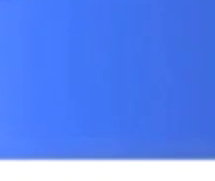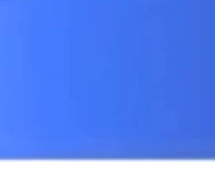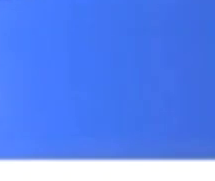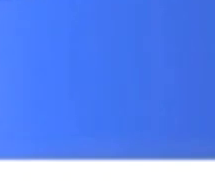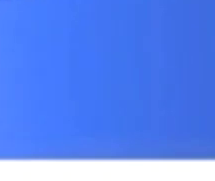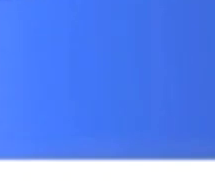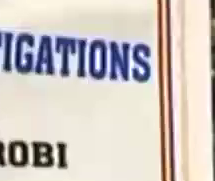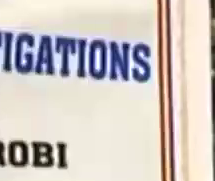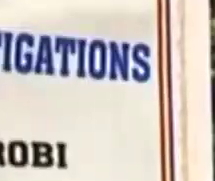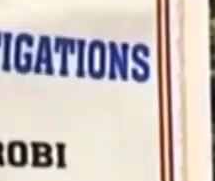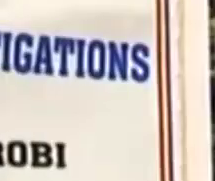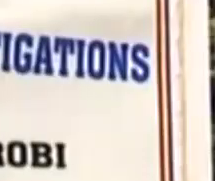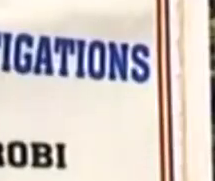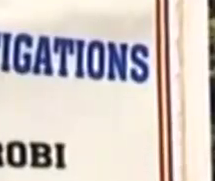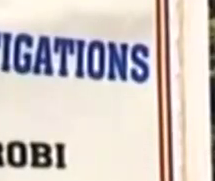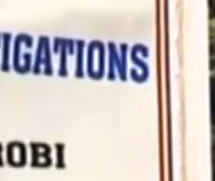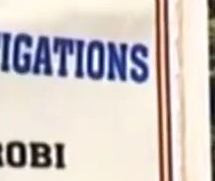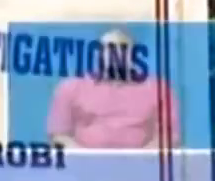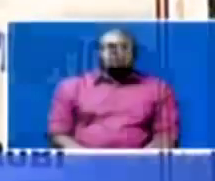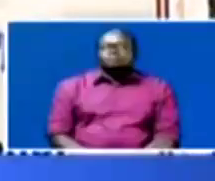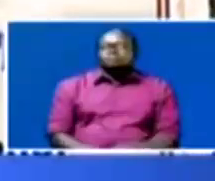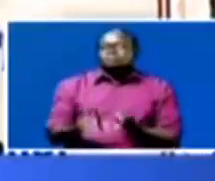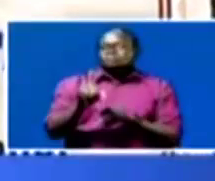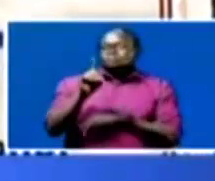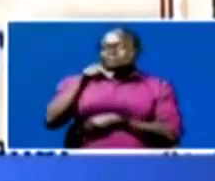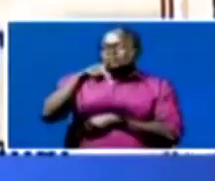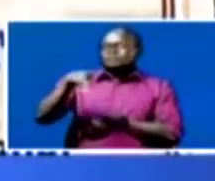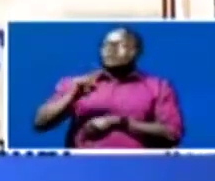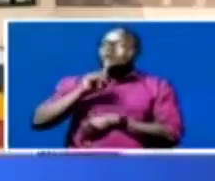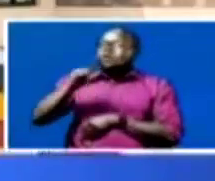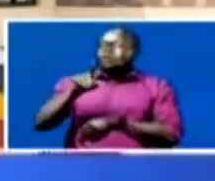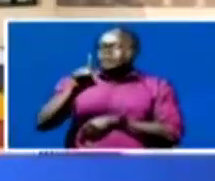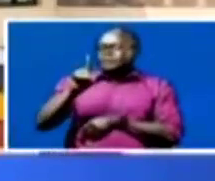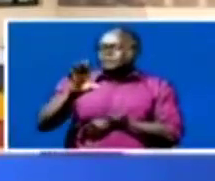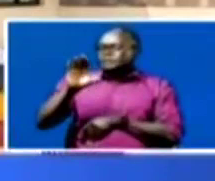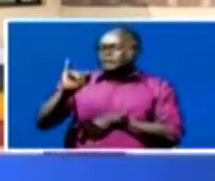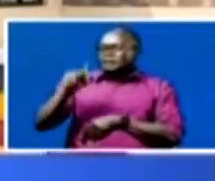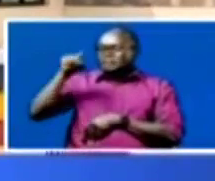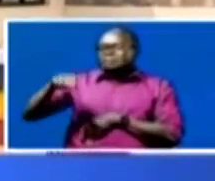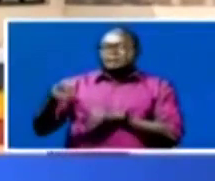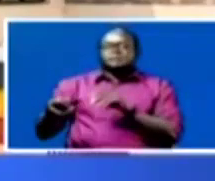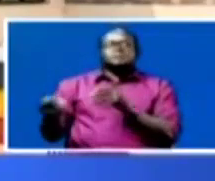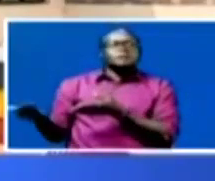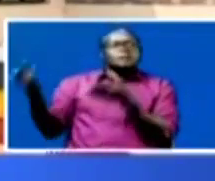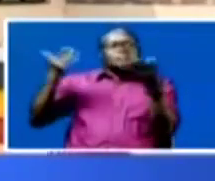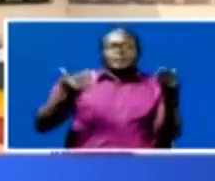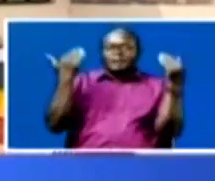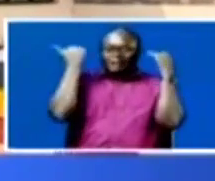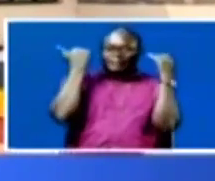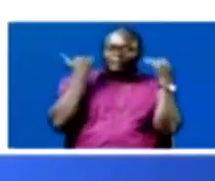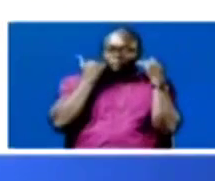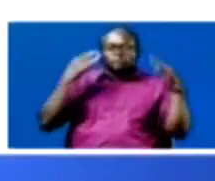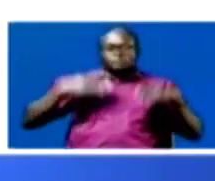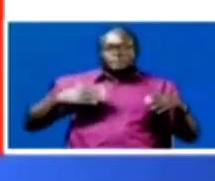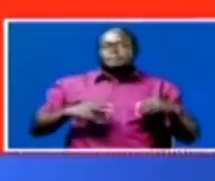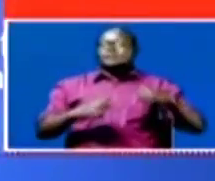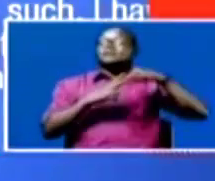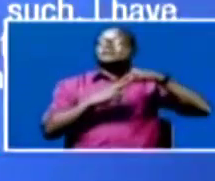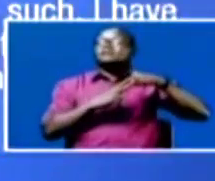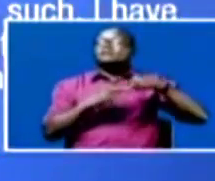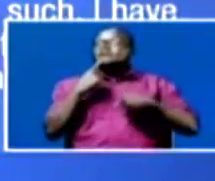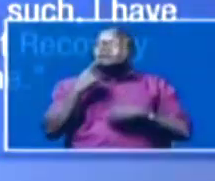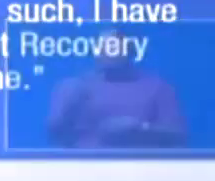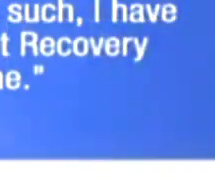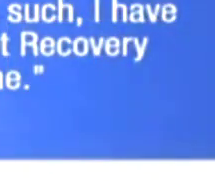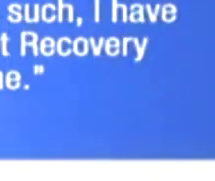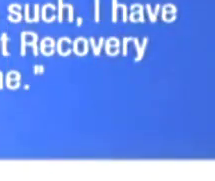6.5 million shillings. The DPP has directed the DCI to immediately arraign in court the seven individuals. The DPP says,